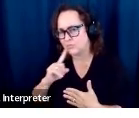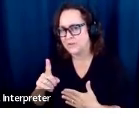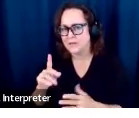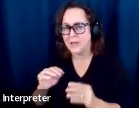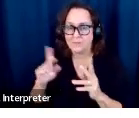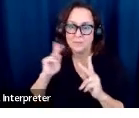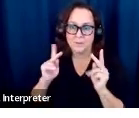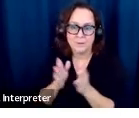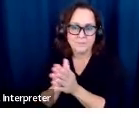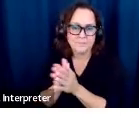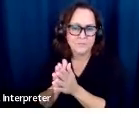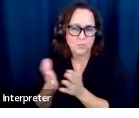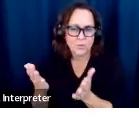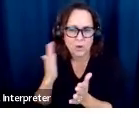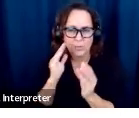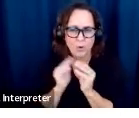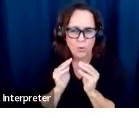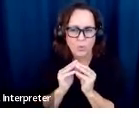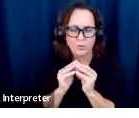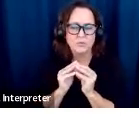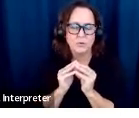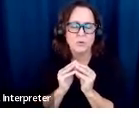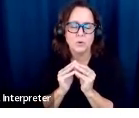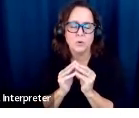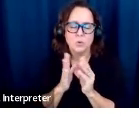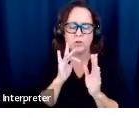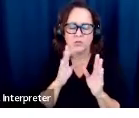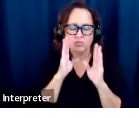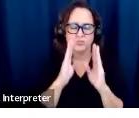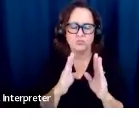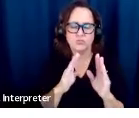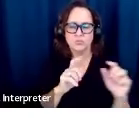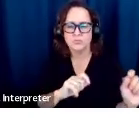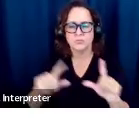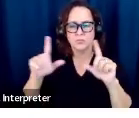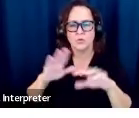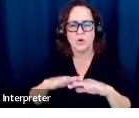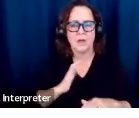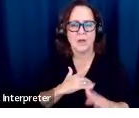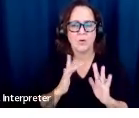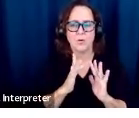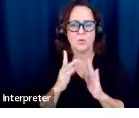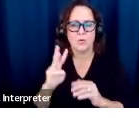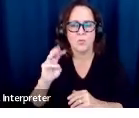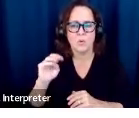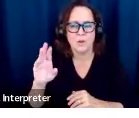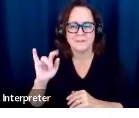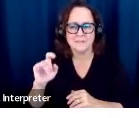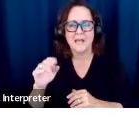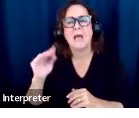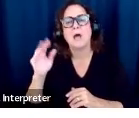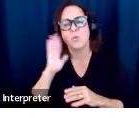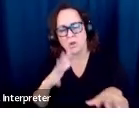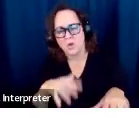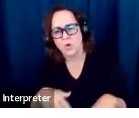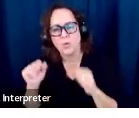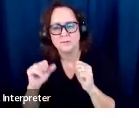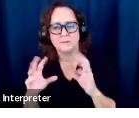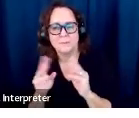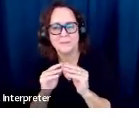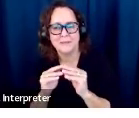very interested in hearing more about. So we'll make sure that goes up on the website, and most likely we have a town hall about it sometime in the